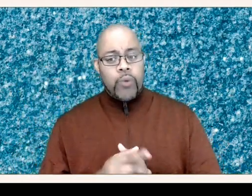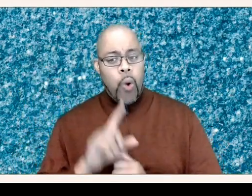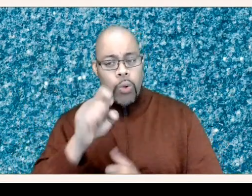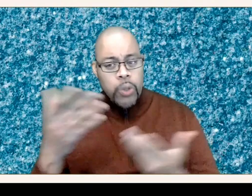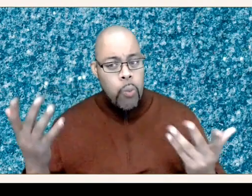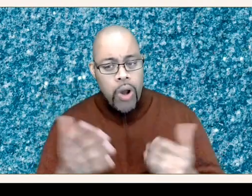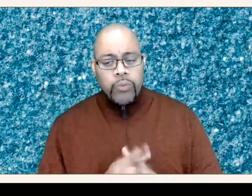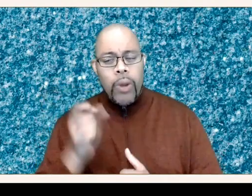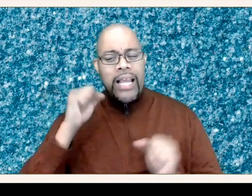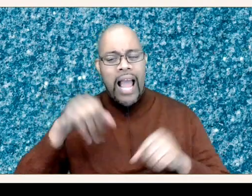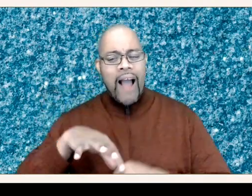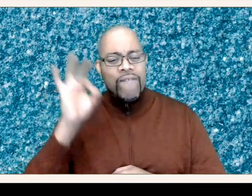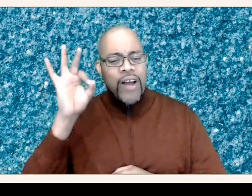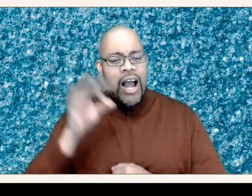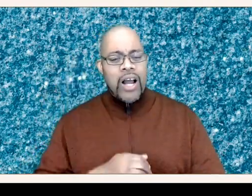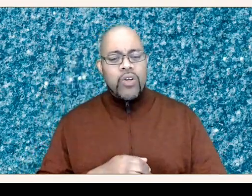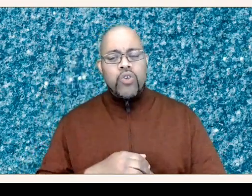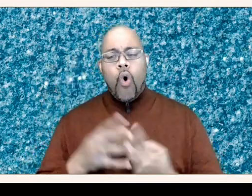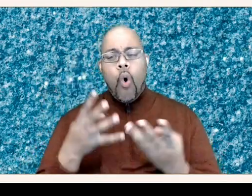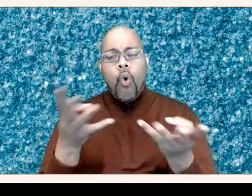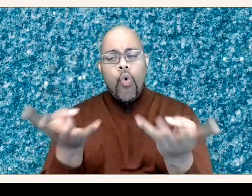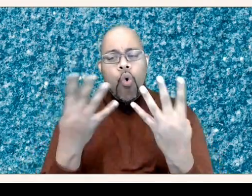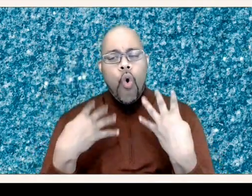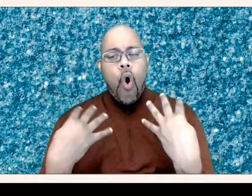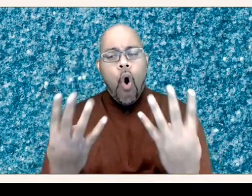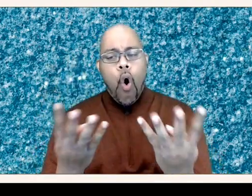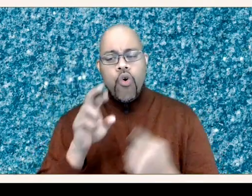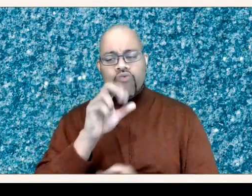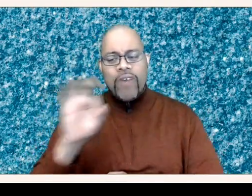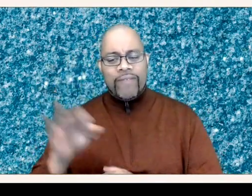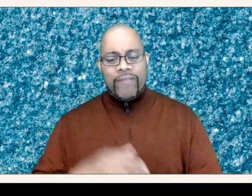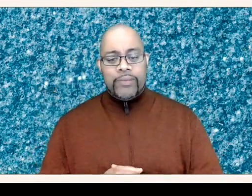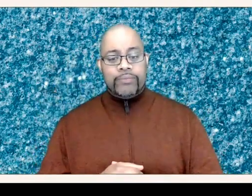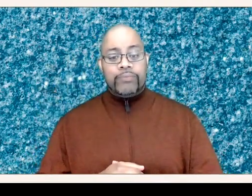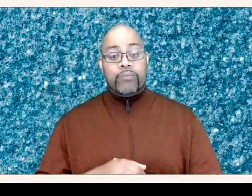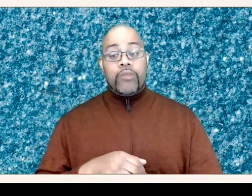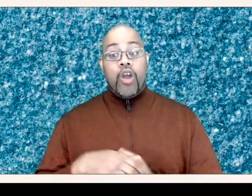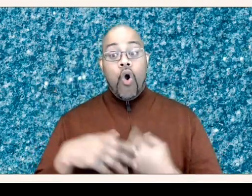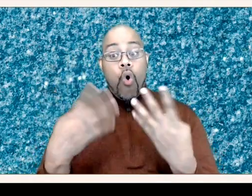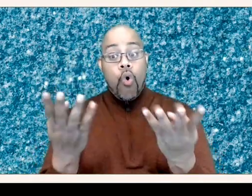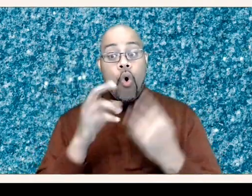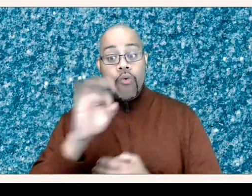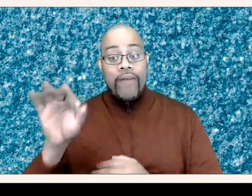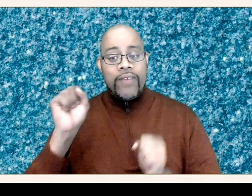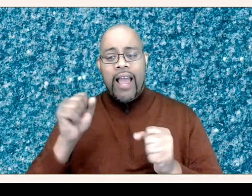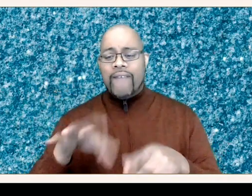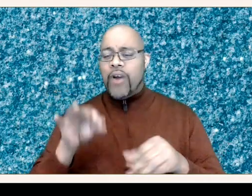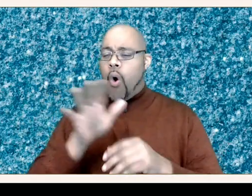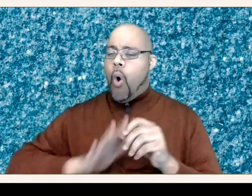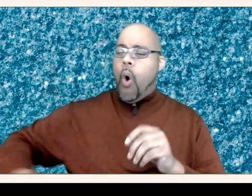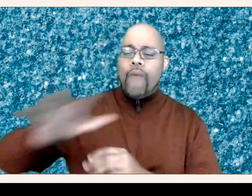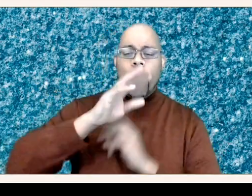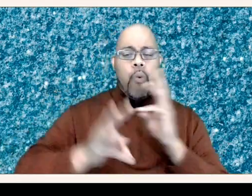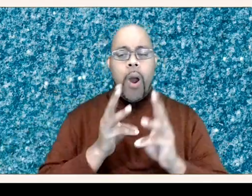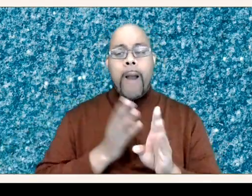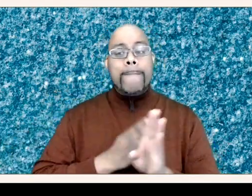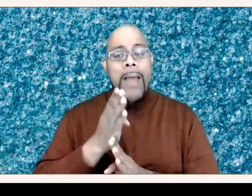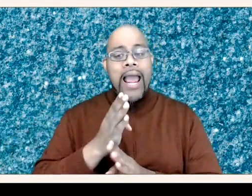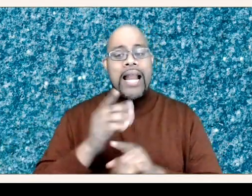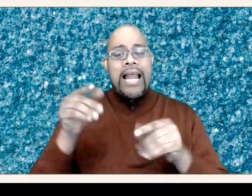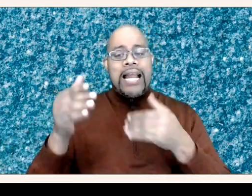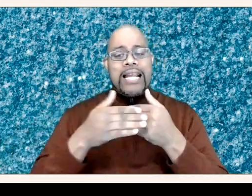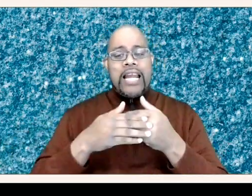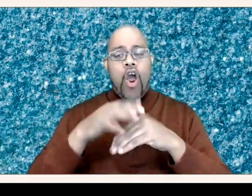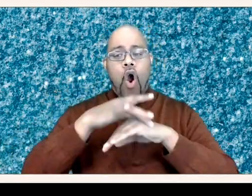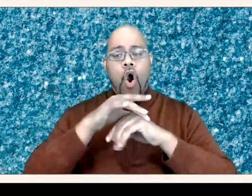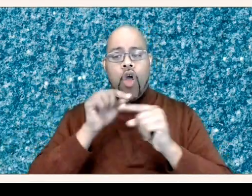was, where can I find coral reefs? Coral reefs can be found across our world, mainly around the equator,